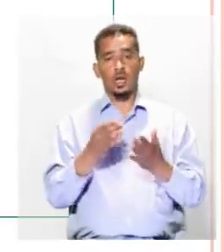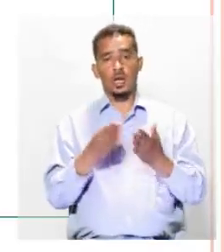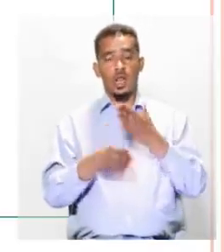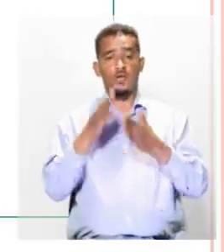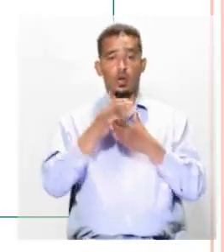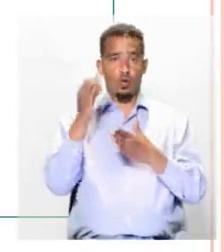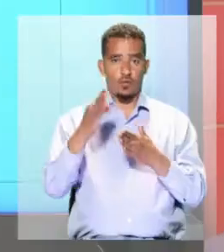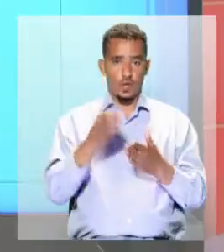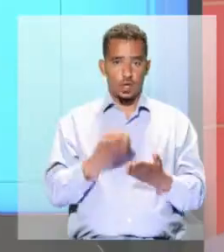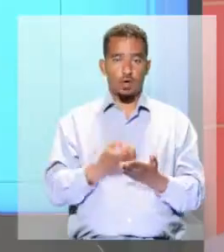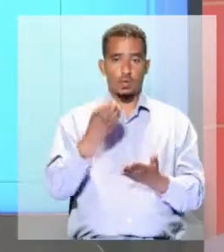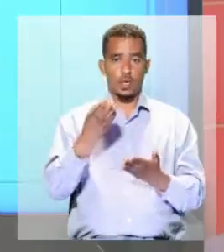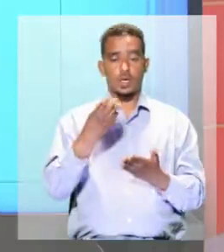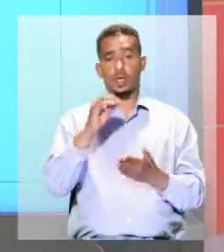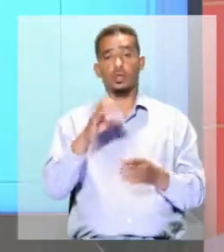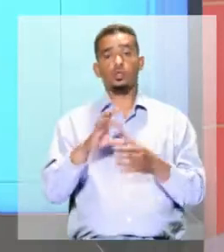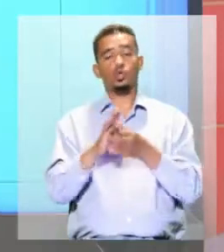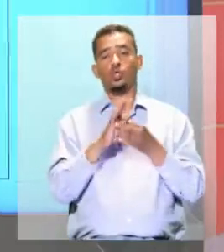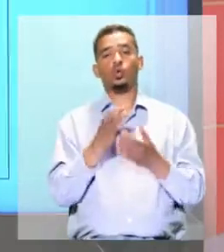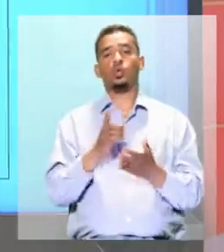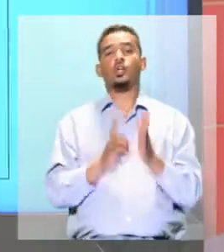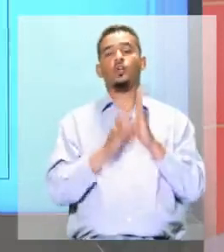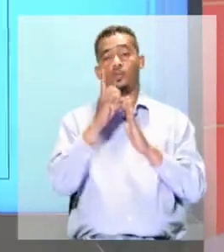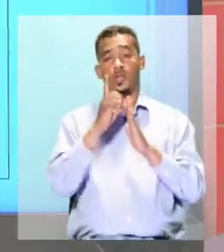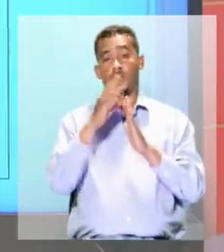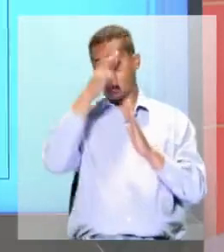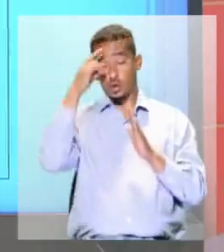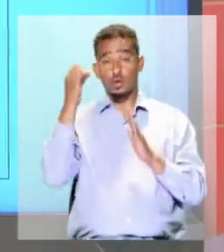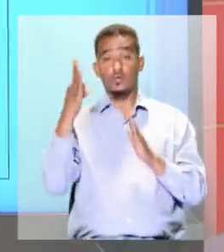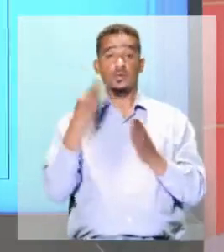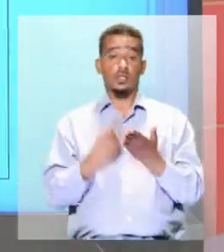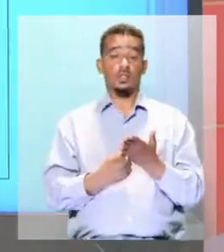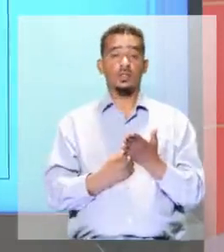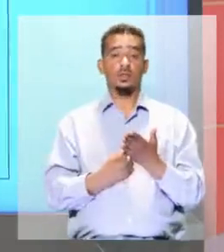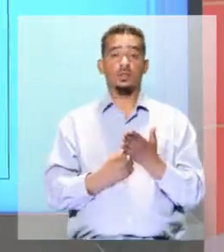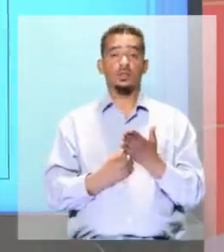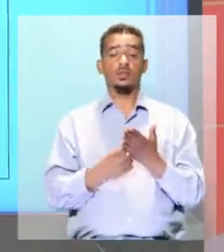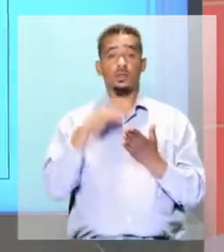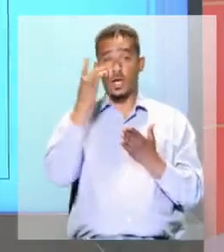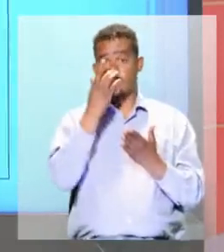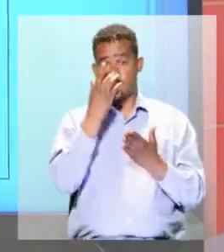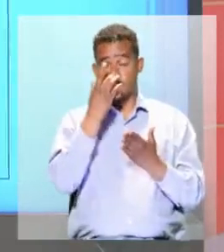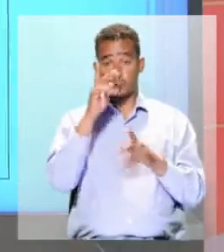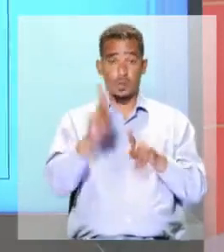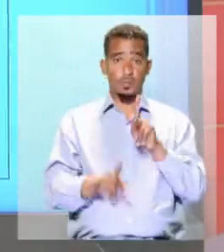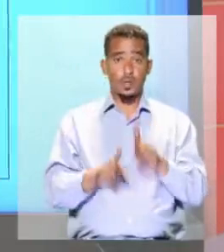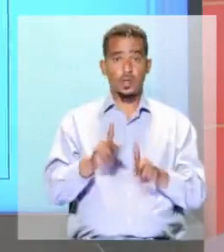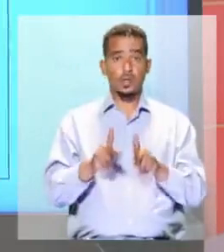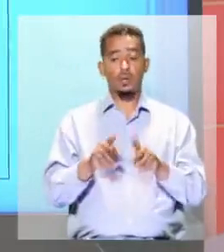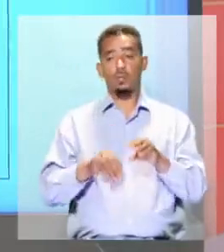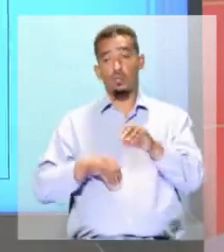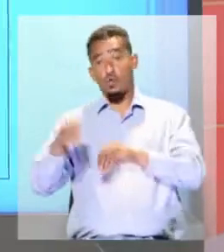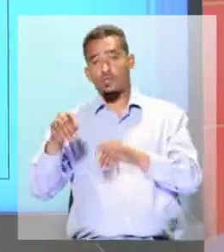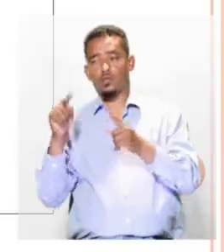economic and social development. Because of this, the African people move from